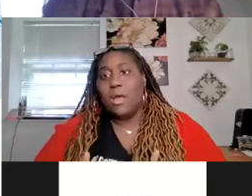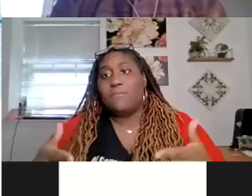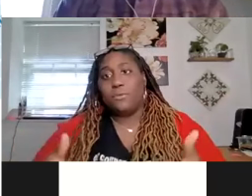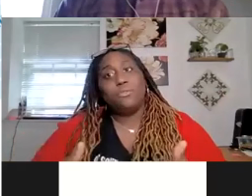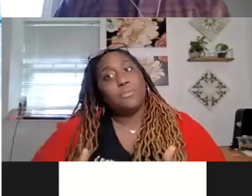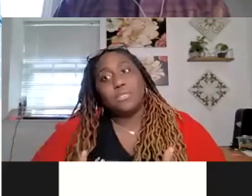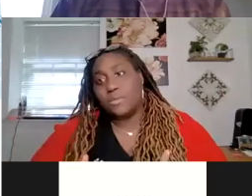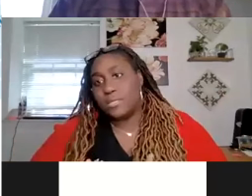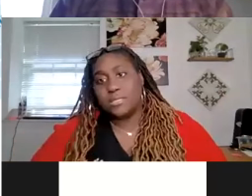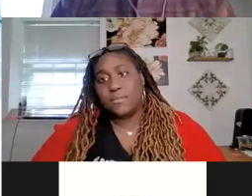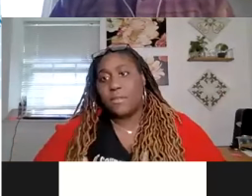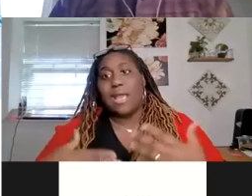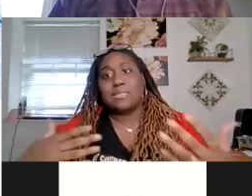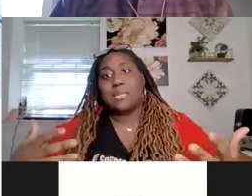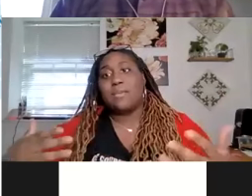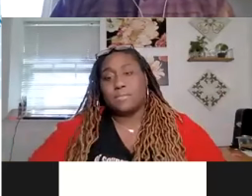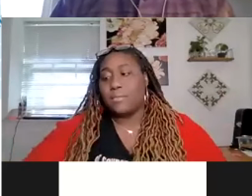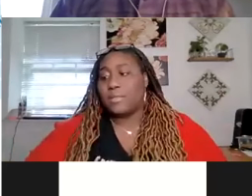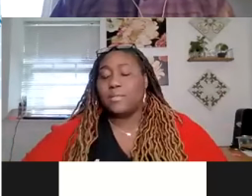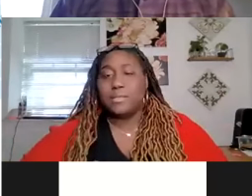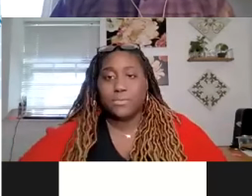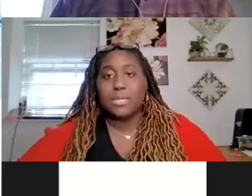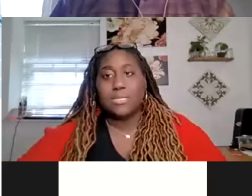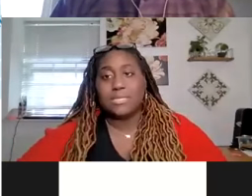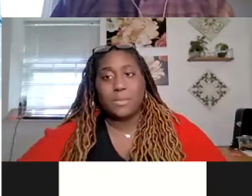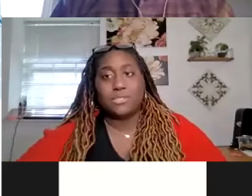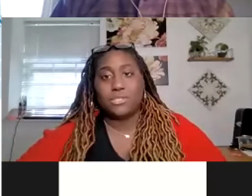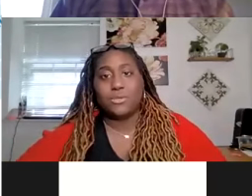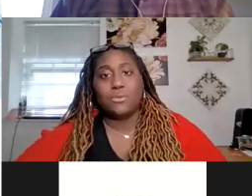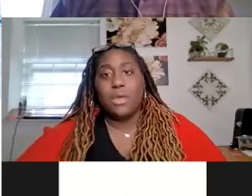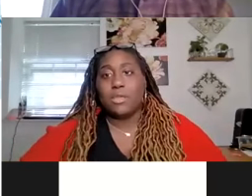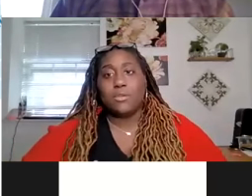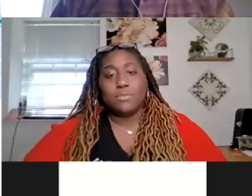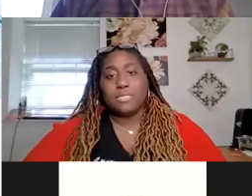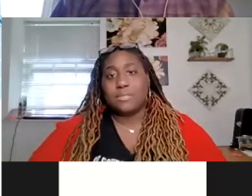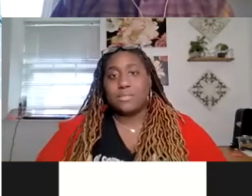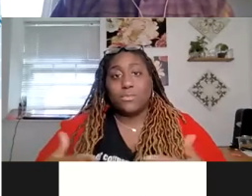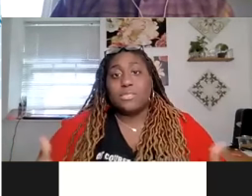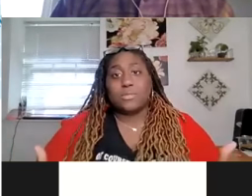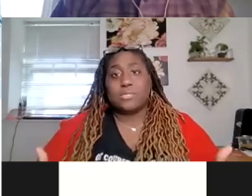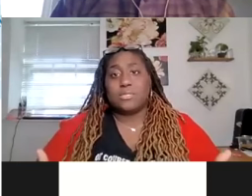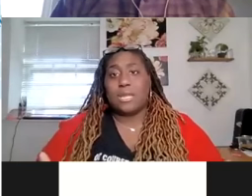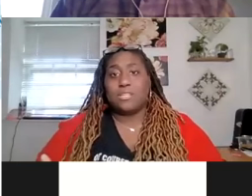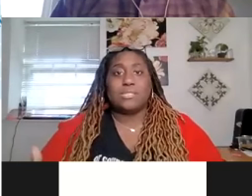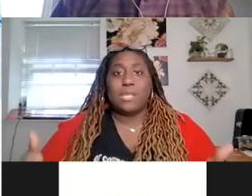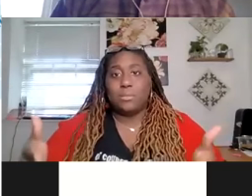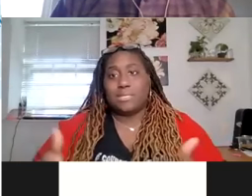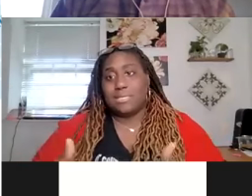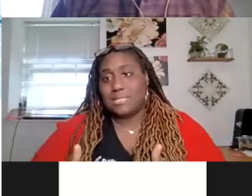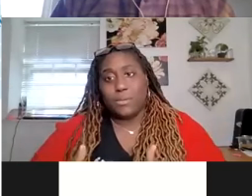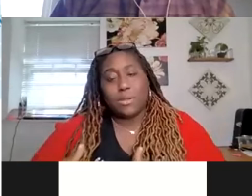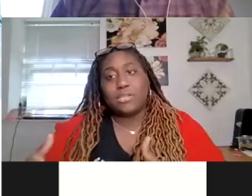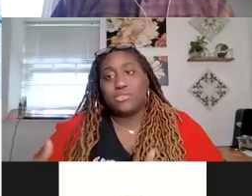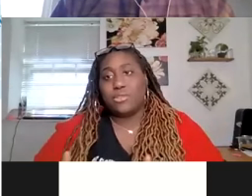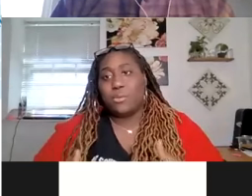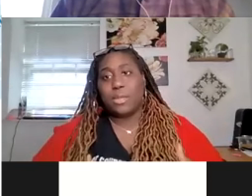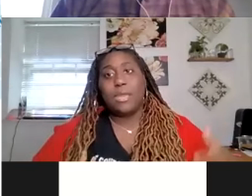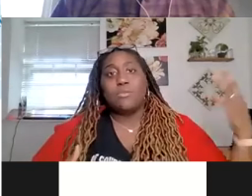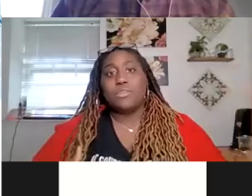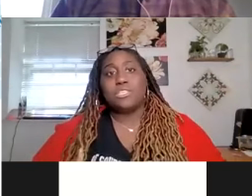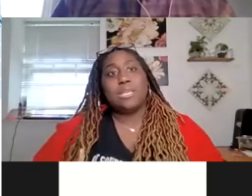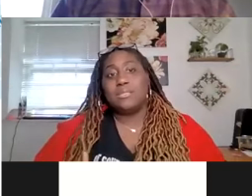in on food resources. If they're asking for something that's really going to speak to, you know, resources that address homelessness, then we're going to make